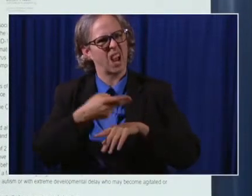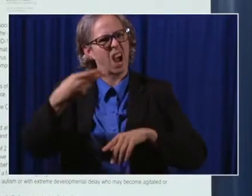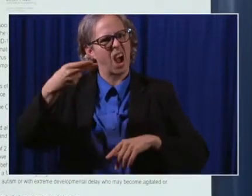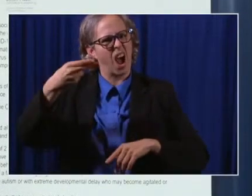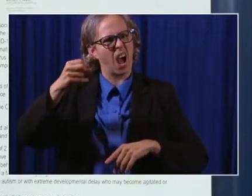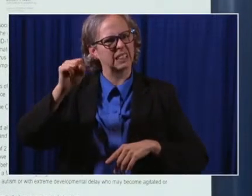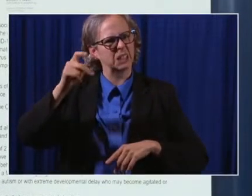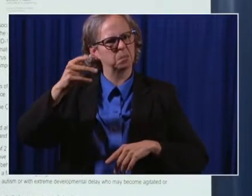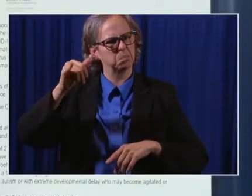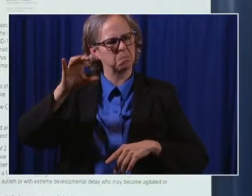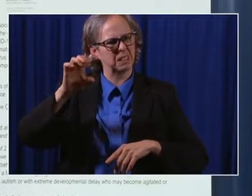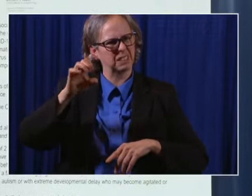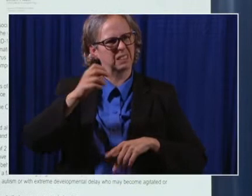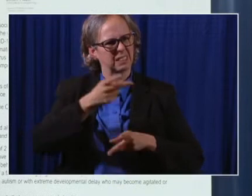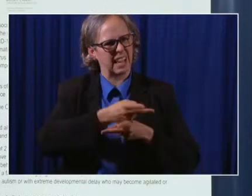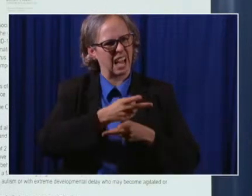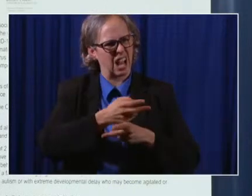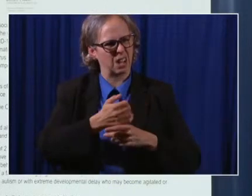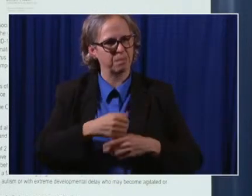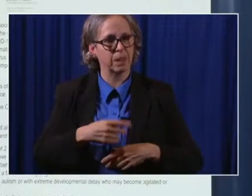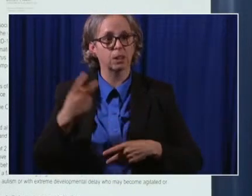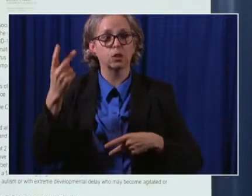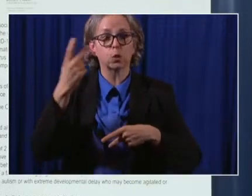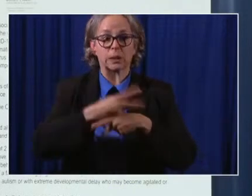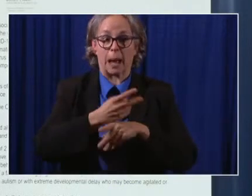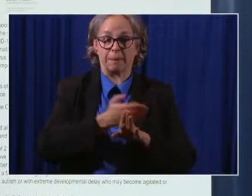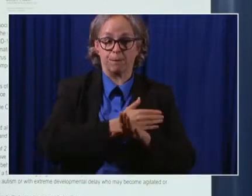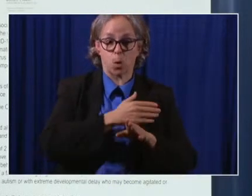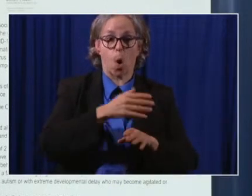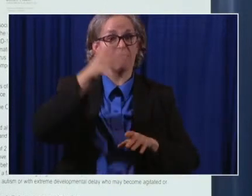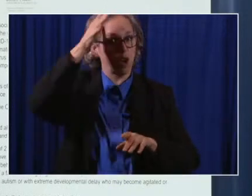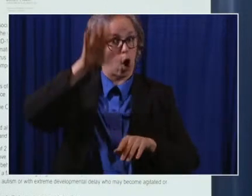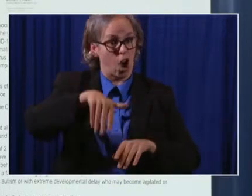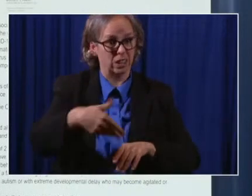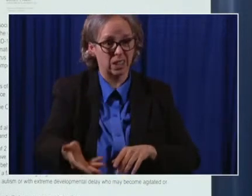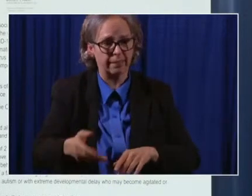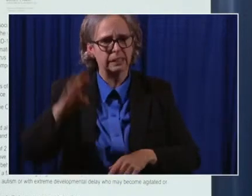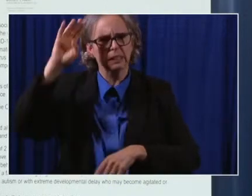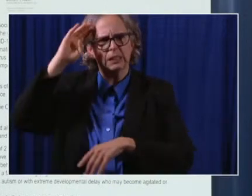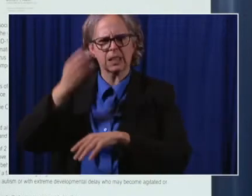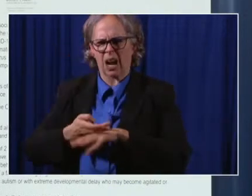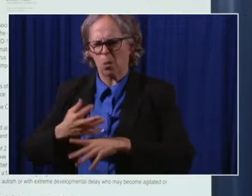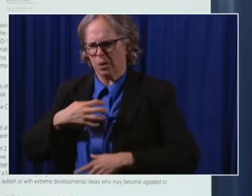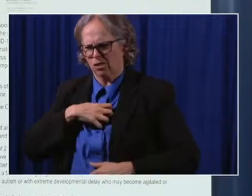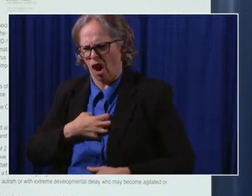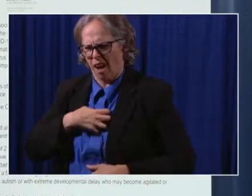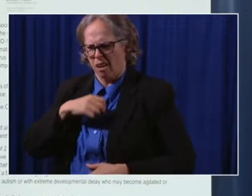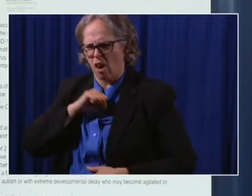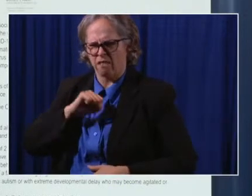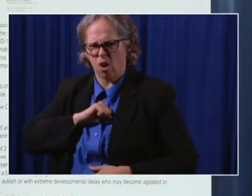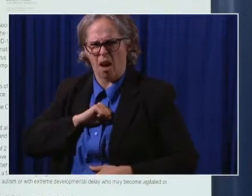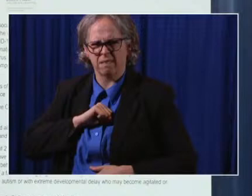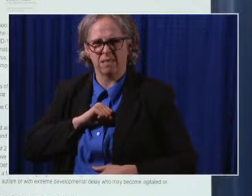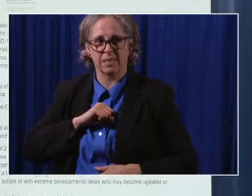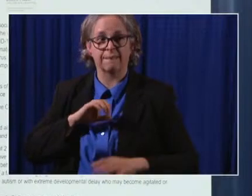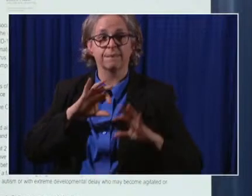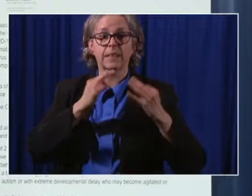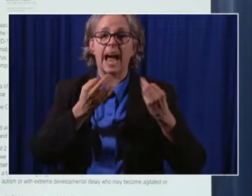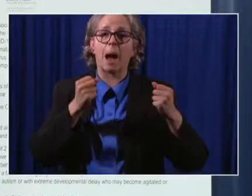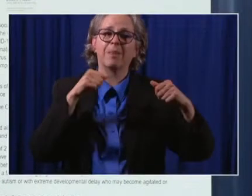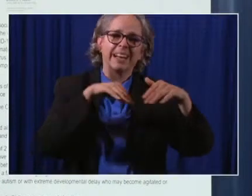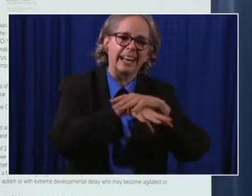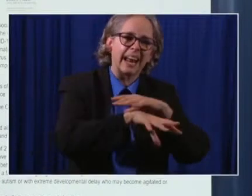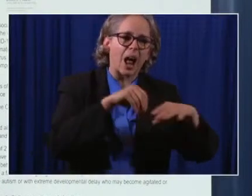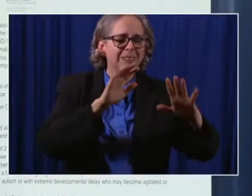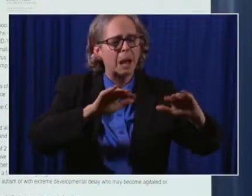before the father died, the son was coughing. His family members came in and came out of the house to pay their respects to the dad.